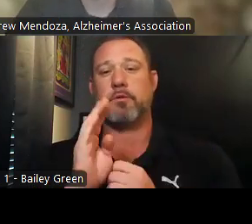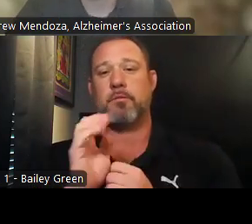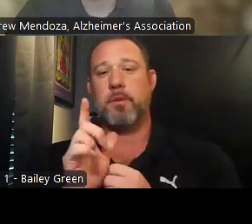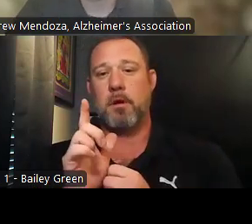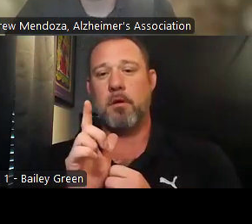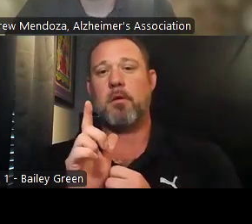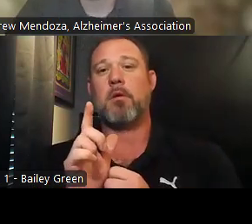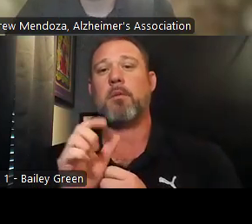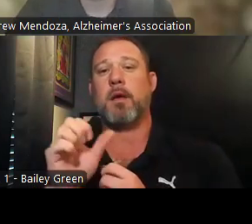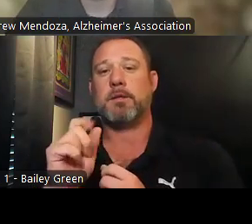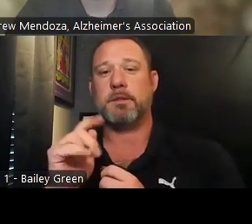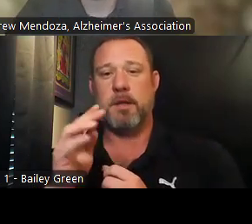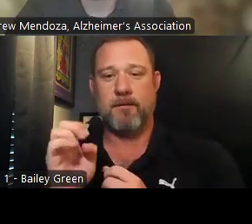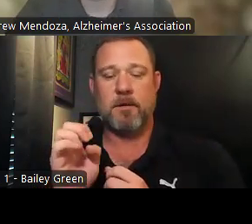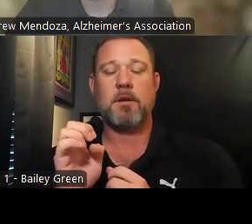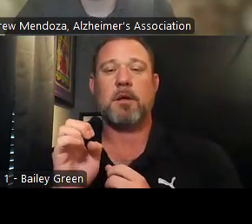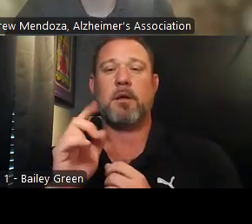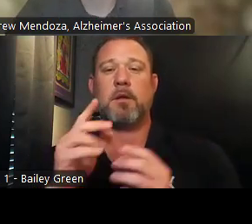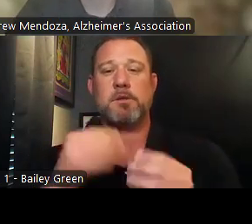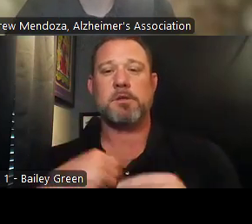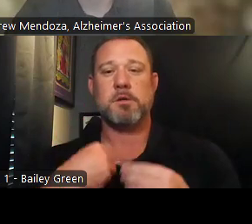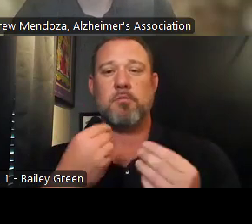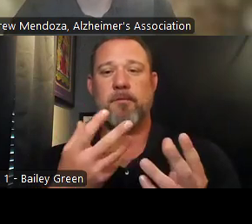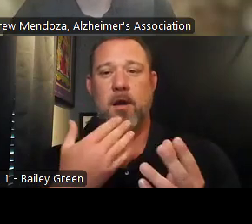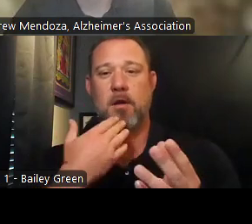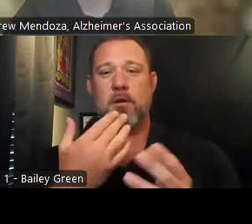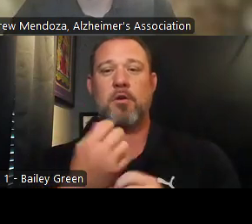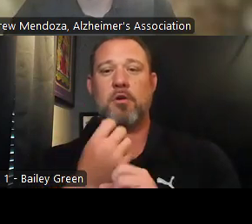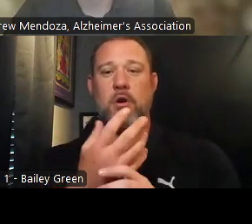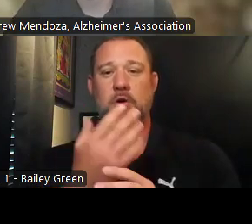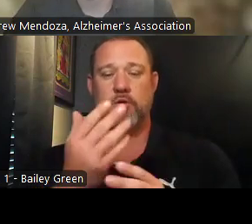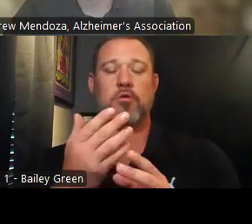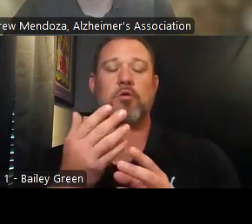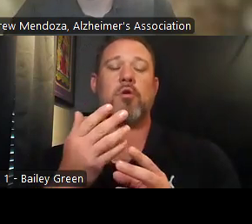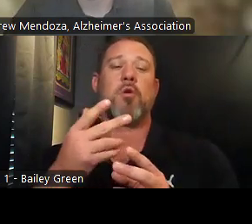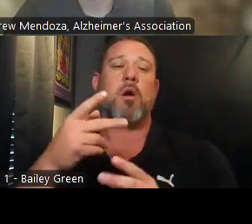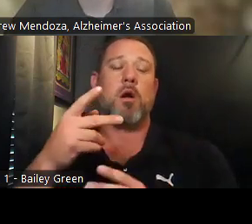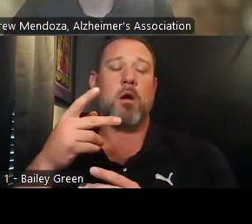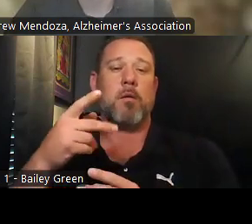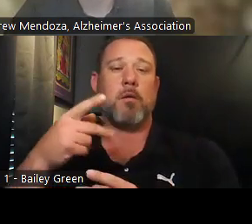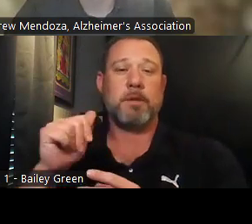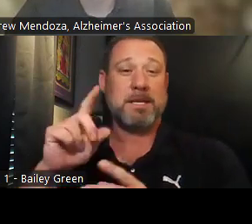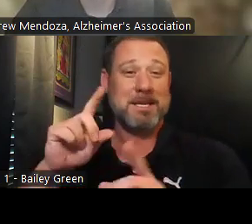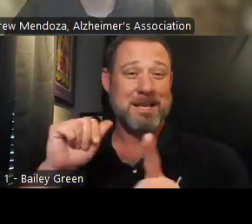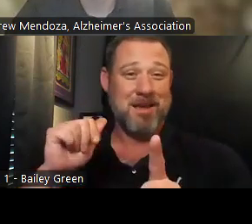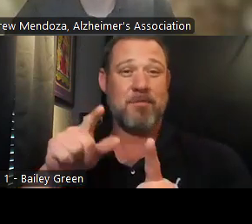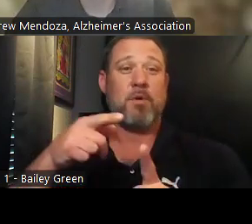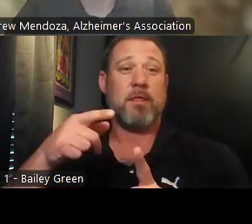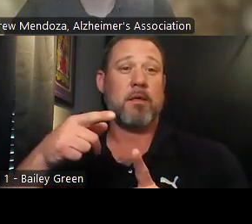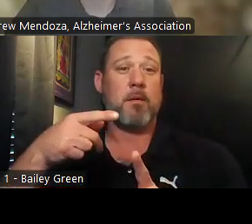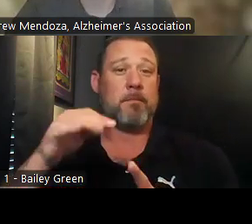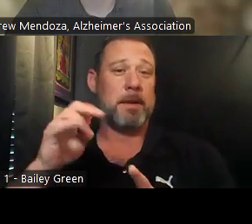Assemblymember Stephanie. So this is providing good cause to a prosecuting attorney with a Penal Code